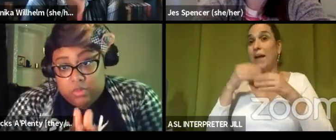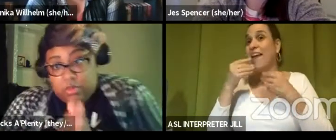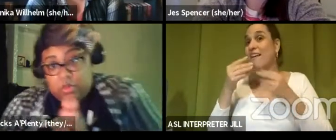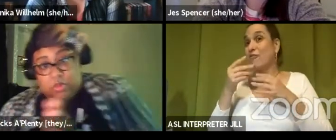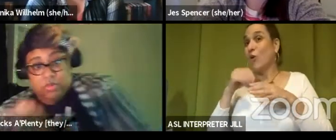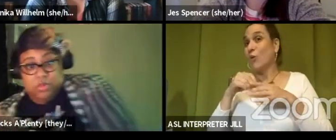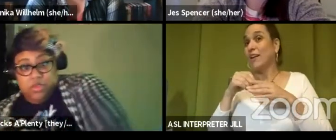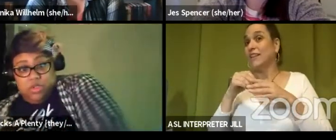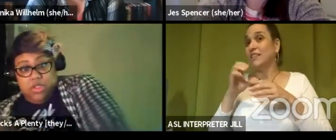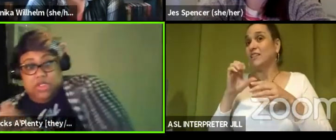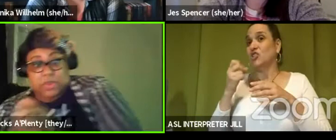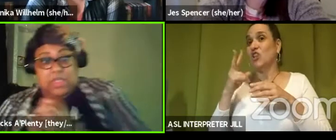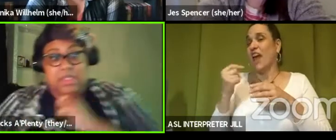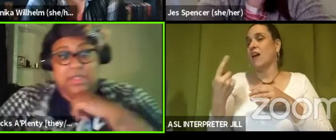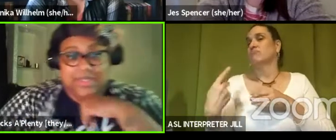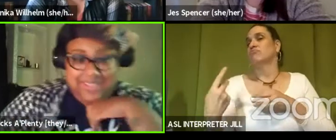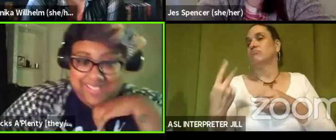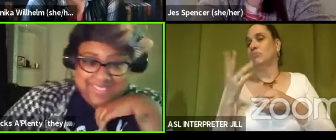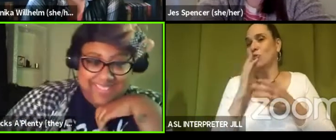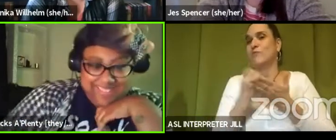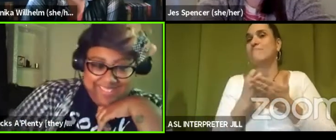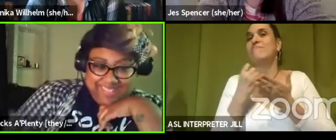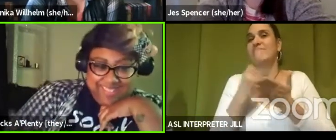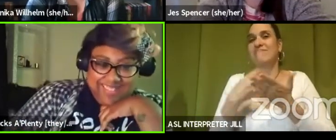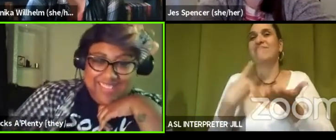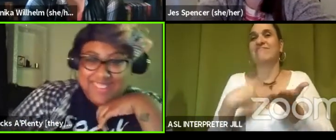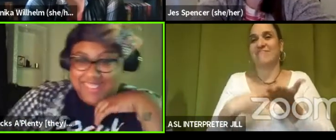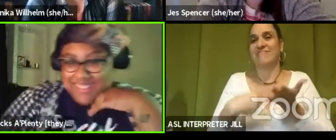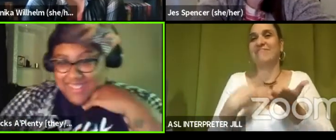now. I'm just saying we're going to talk. Yes, please.